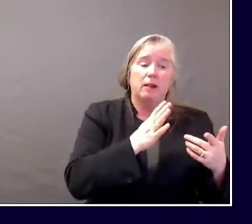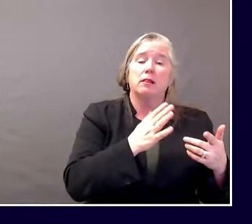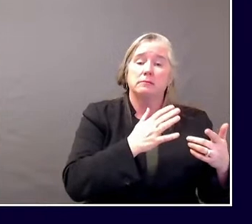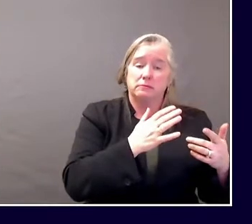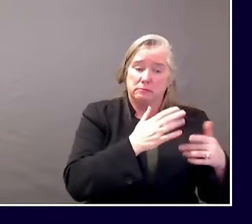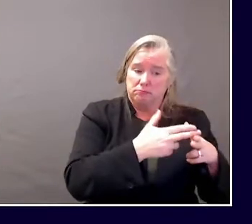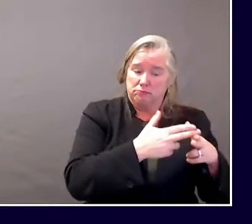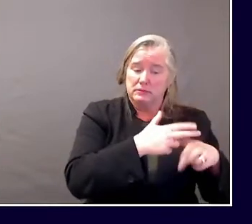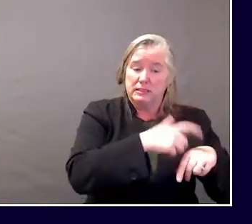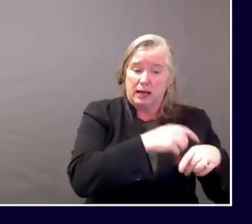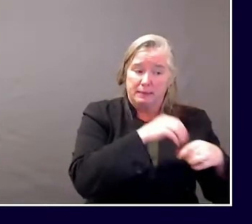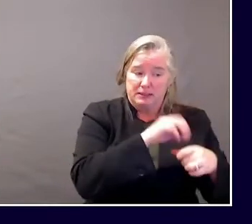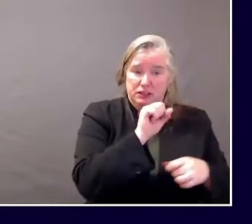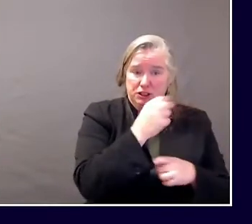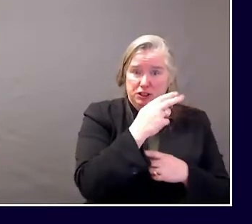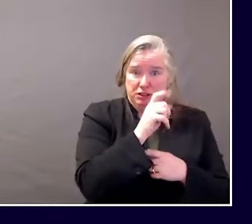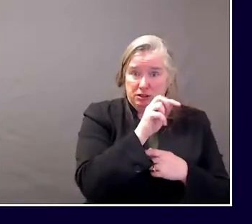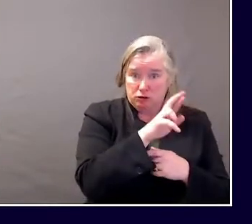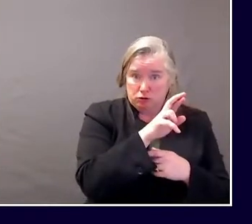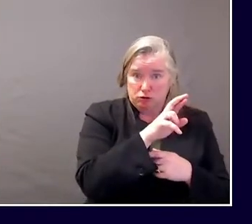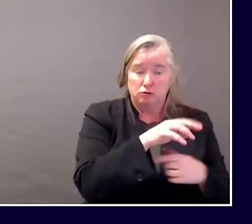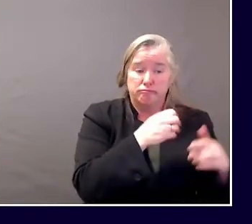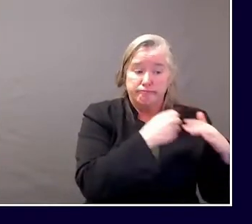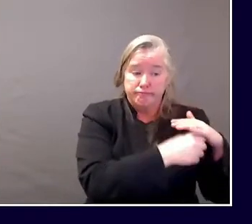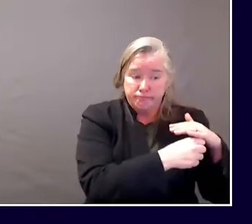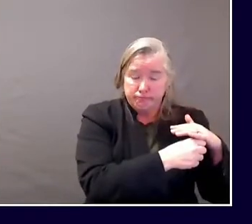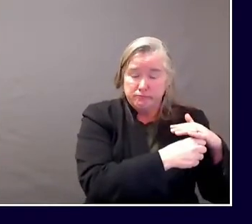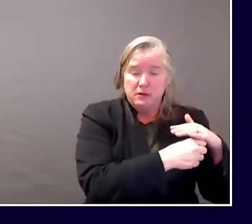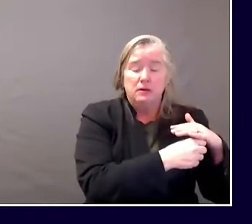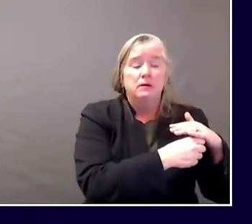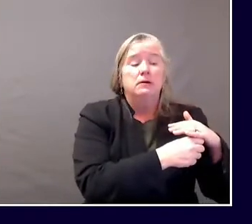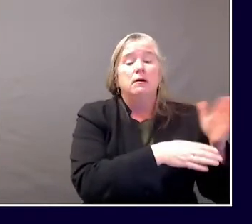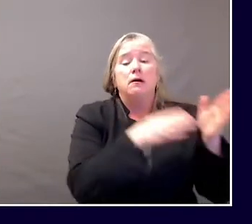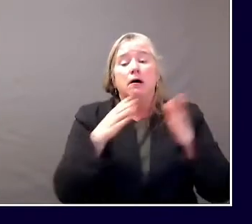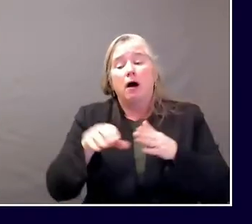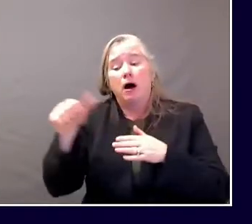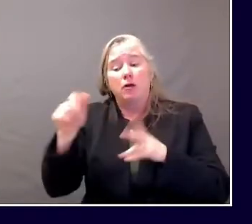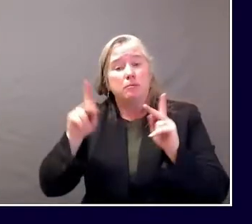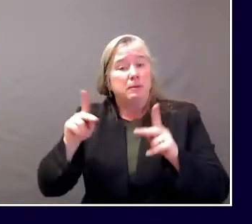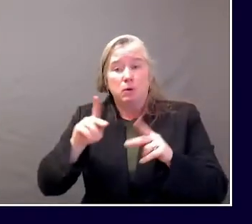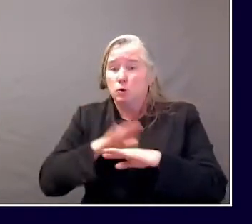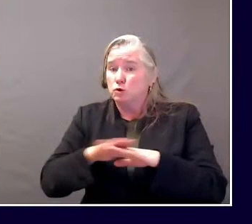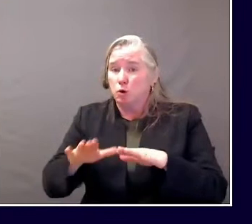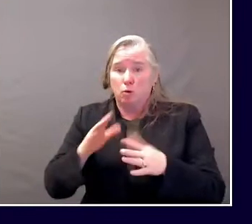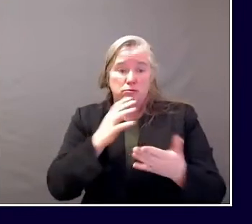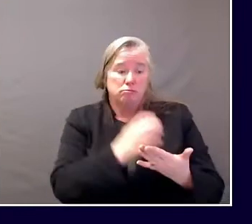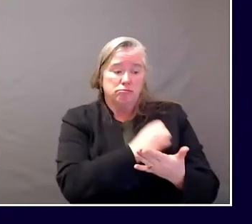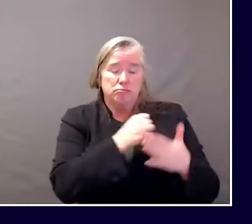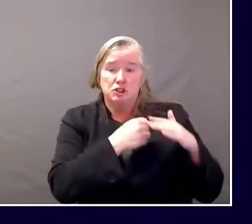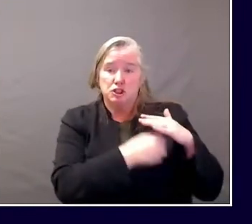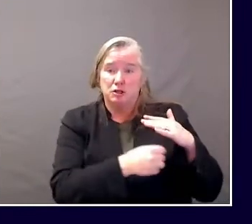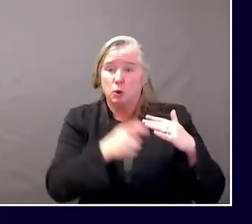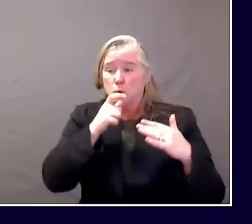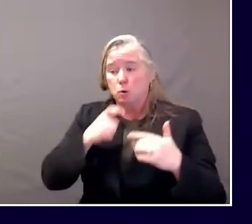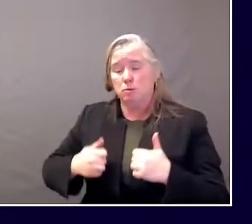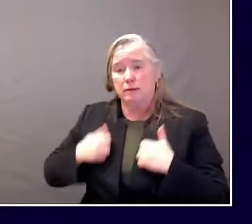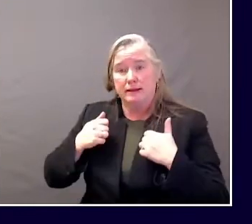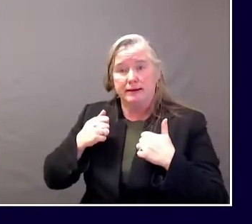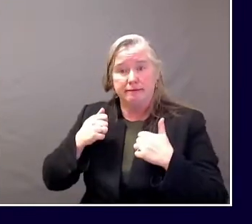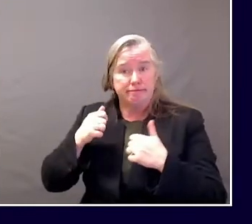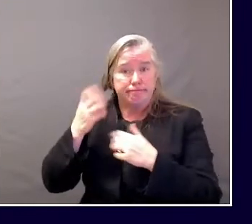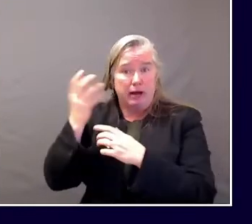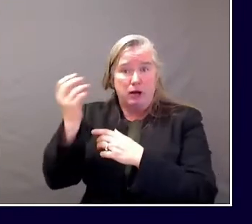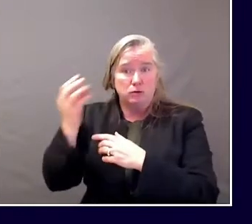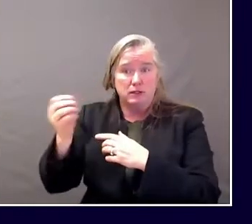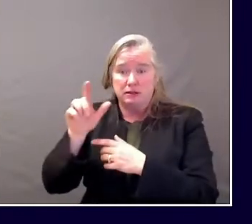That's one category. For others who are truly unhoused 24 hours a day, all 7 days a week, that may put